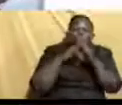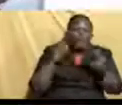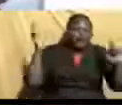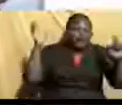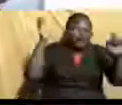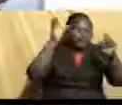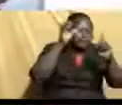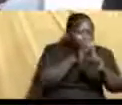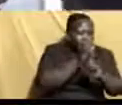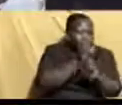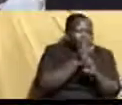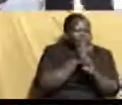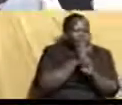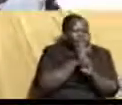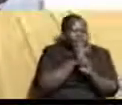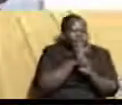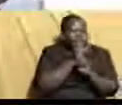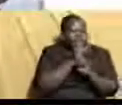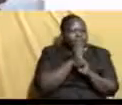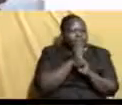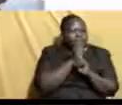approach a